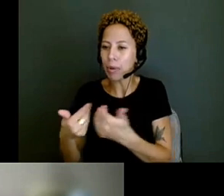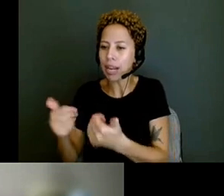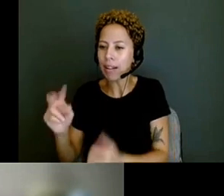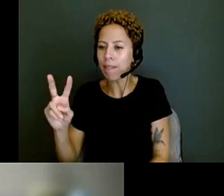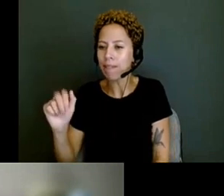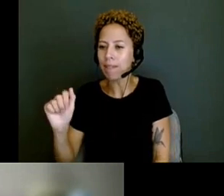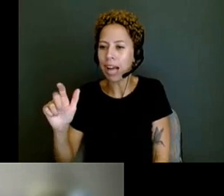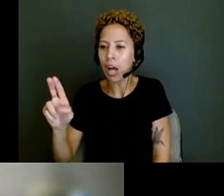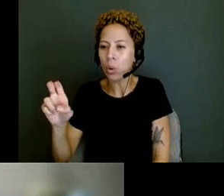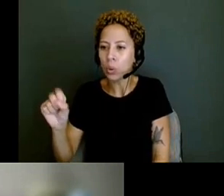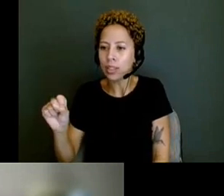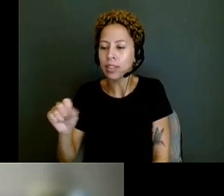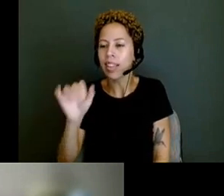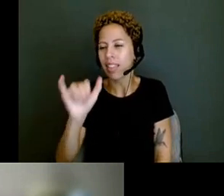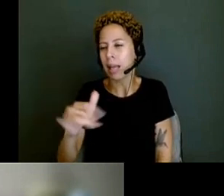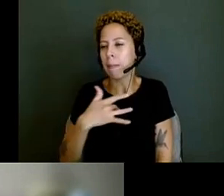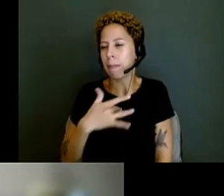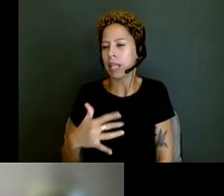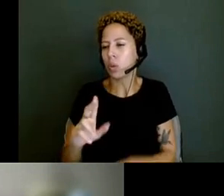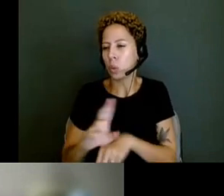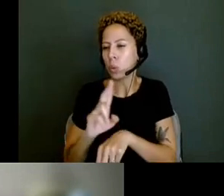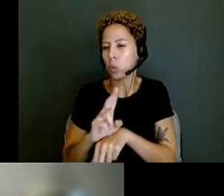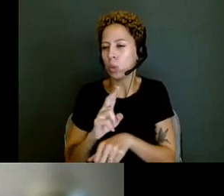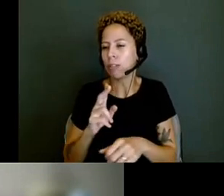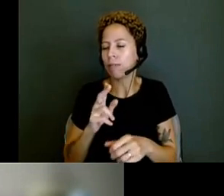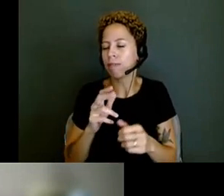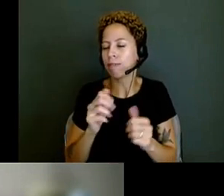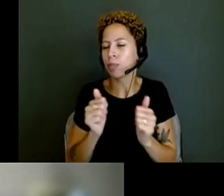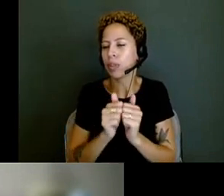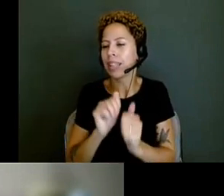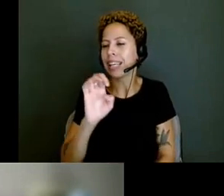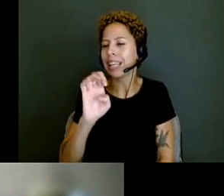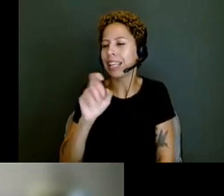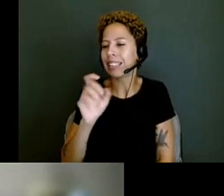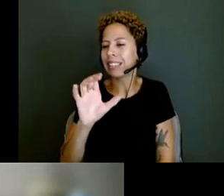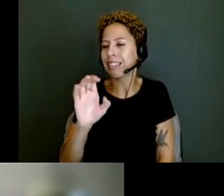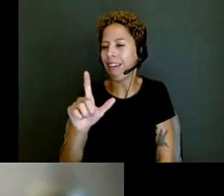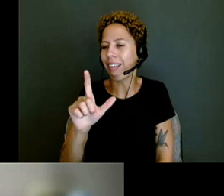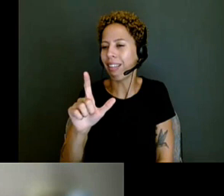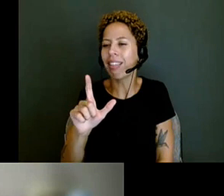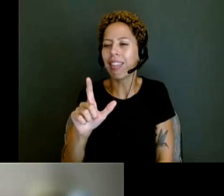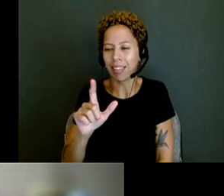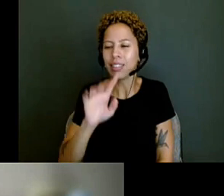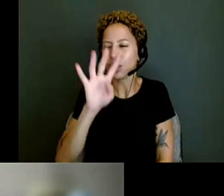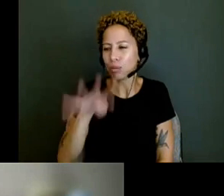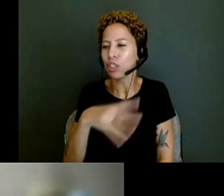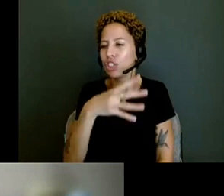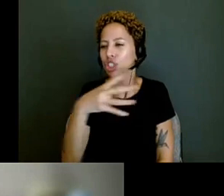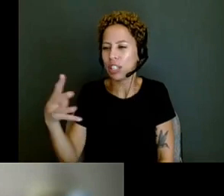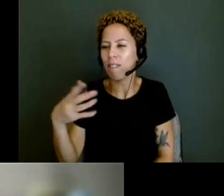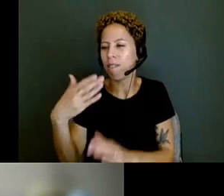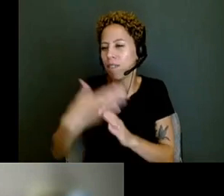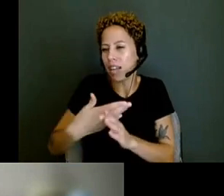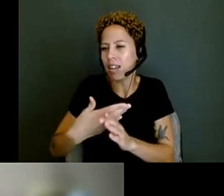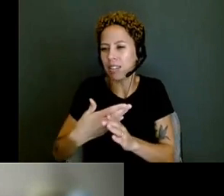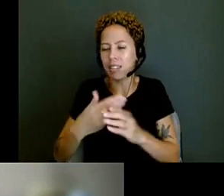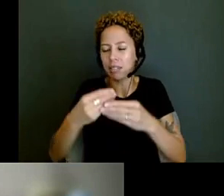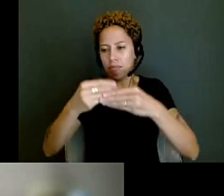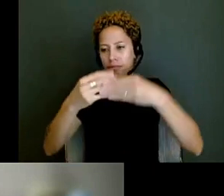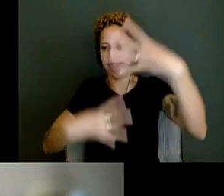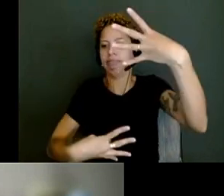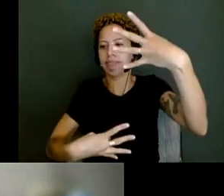Excel sheet, an Excel document. So it just opens like a spreadsheet file, and you'll be able to see the entire conversation,